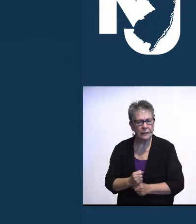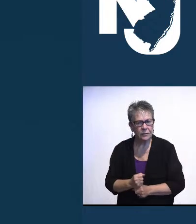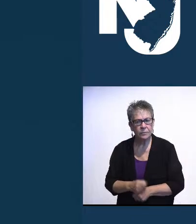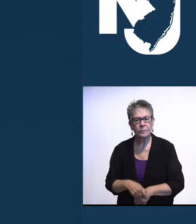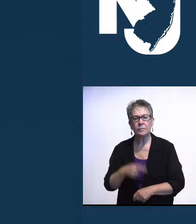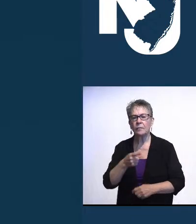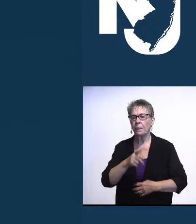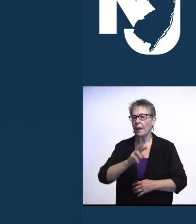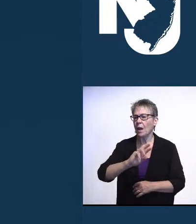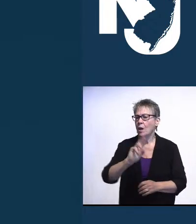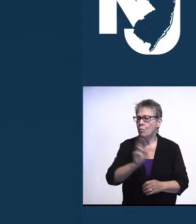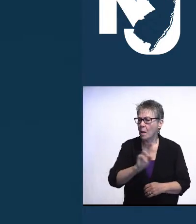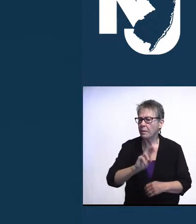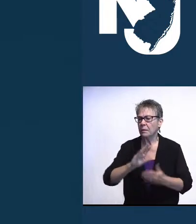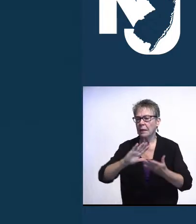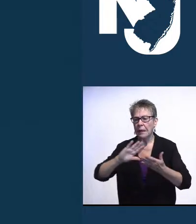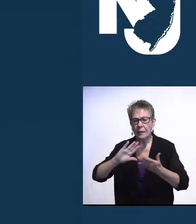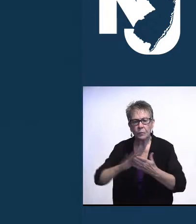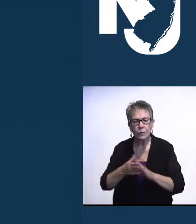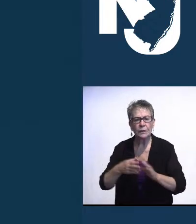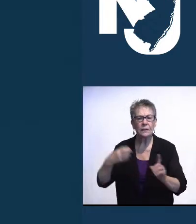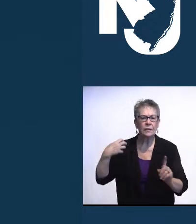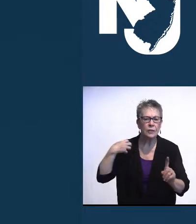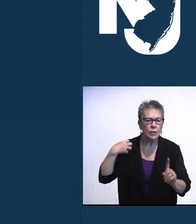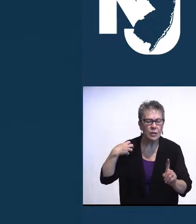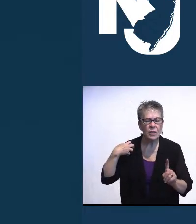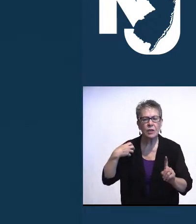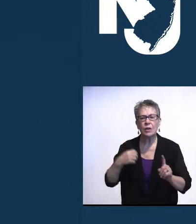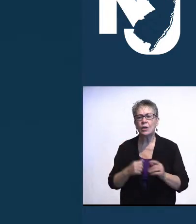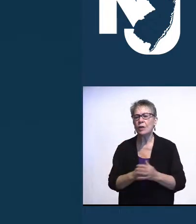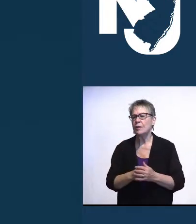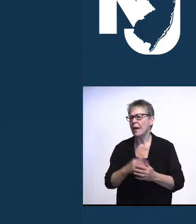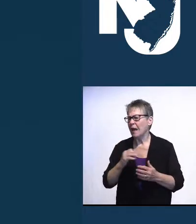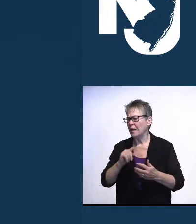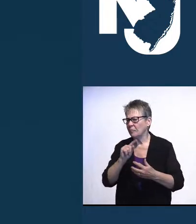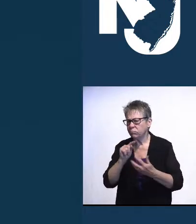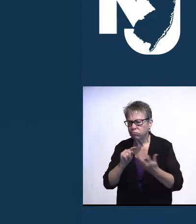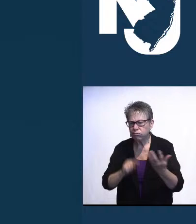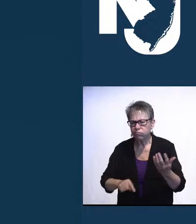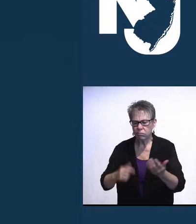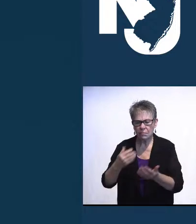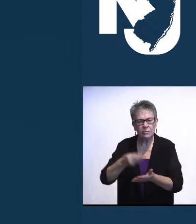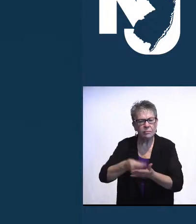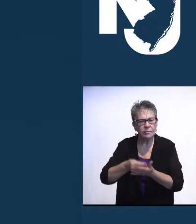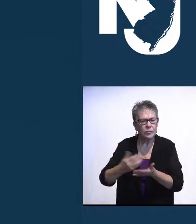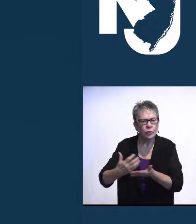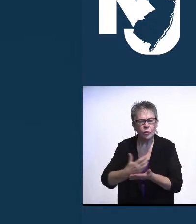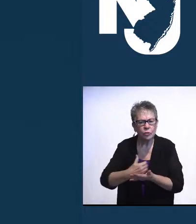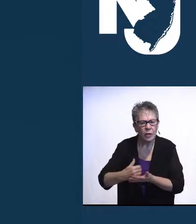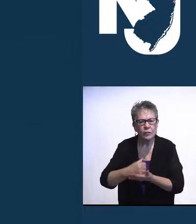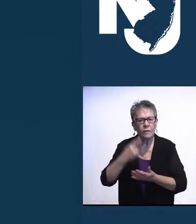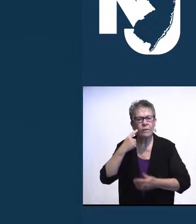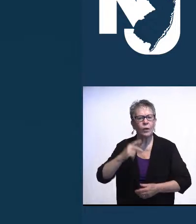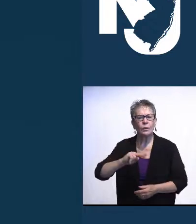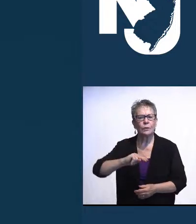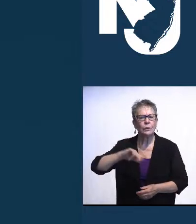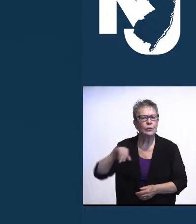chair of the Middlesex County Republican Organization, and as treasurer of the New Jersey Federation of Republican